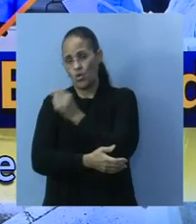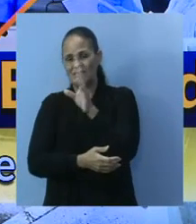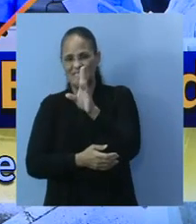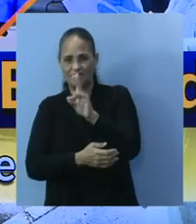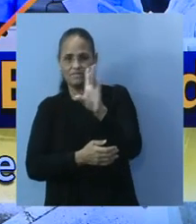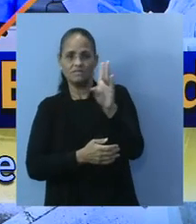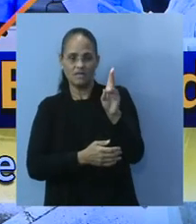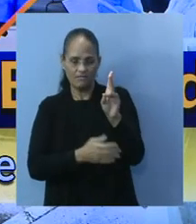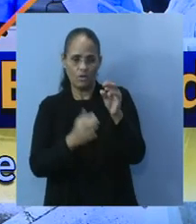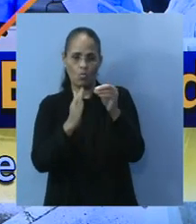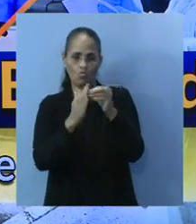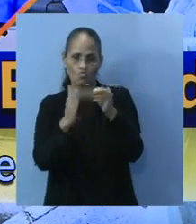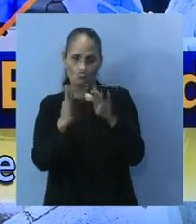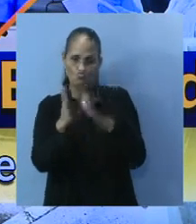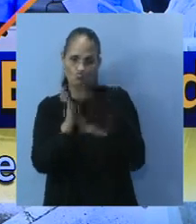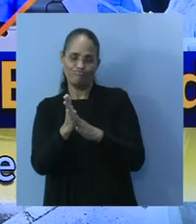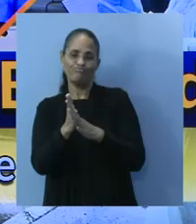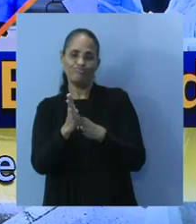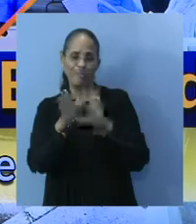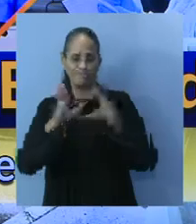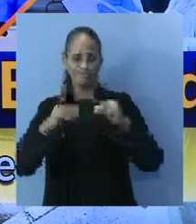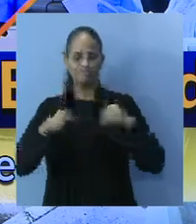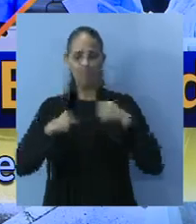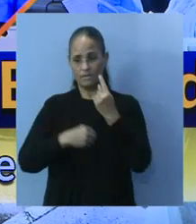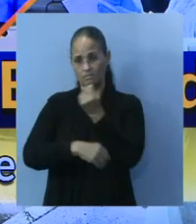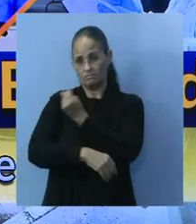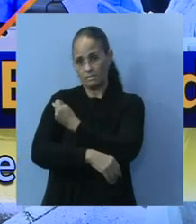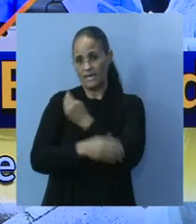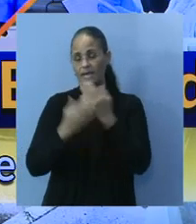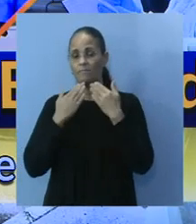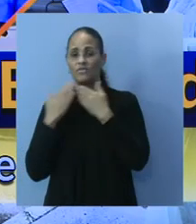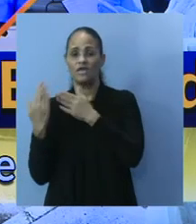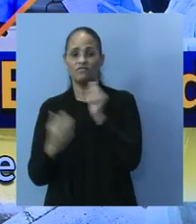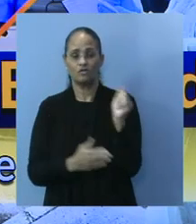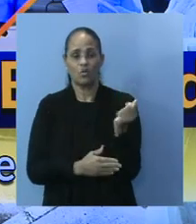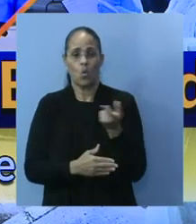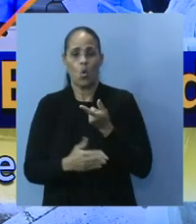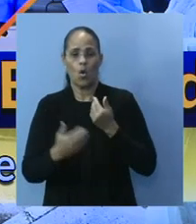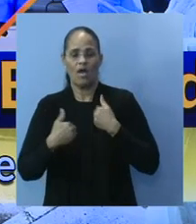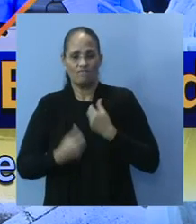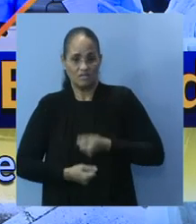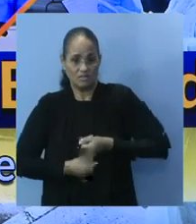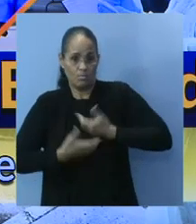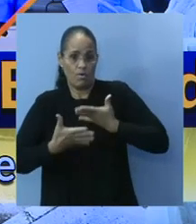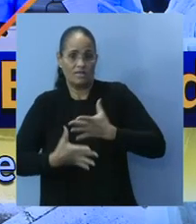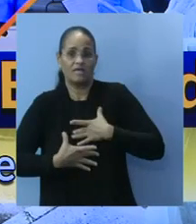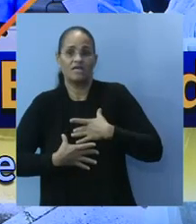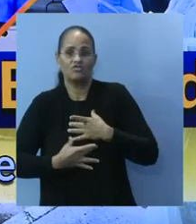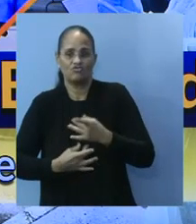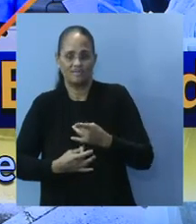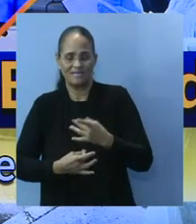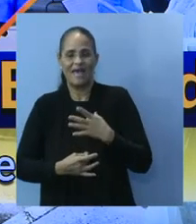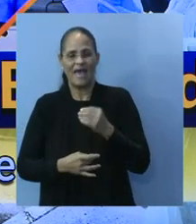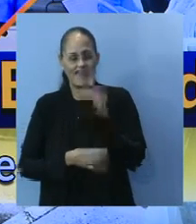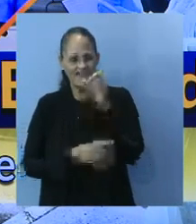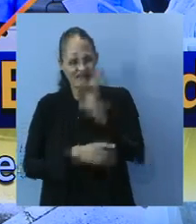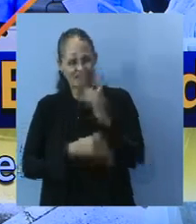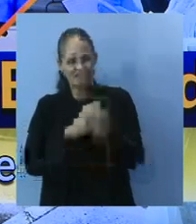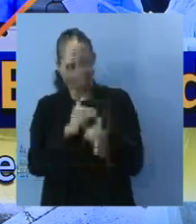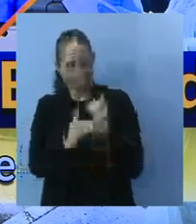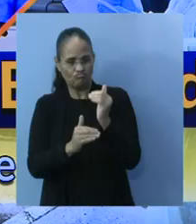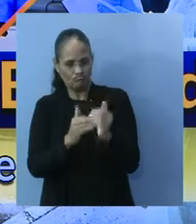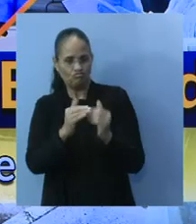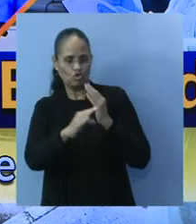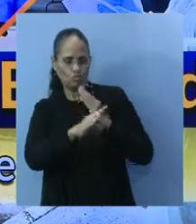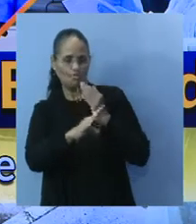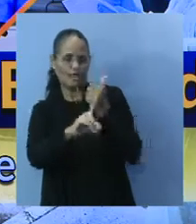have registered their interest in taking the vaccine, and I am thankful to all those who have expressed their interest and have taken the necessary steps to